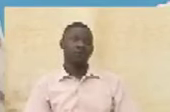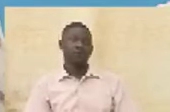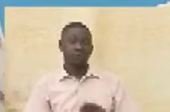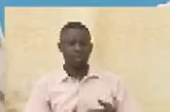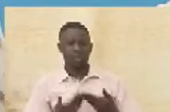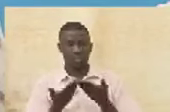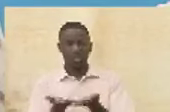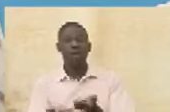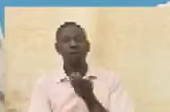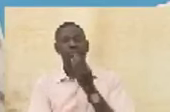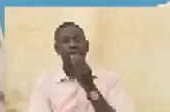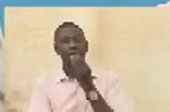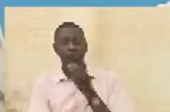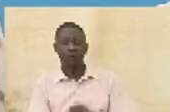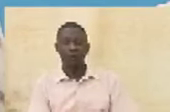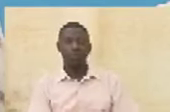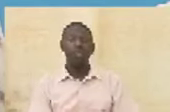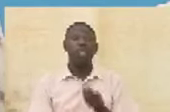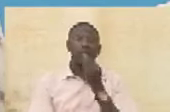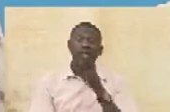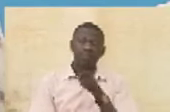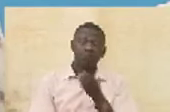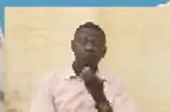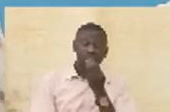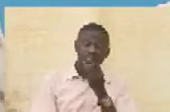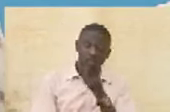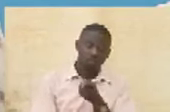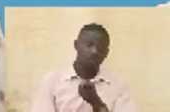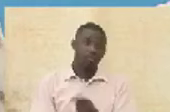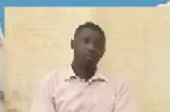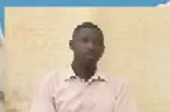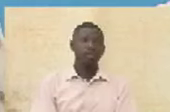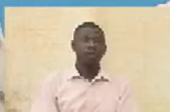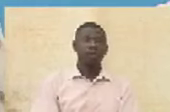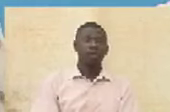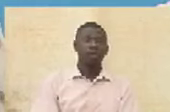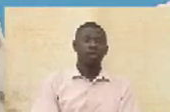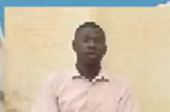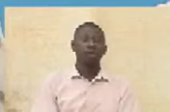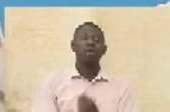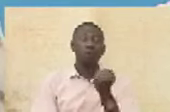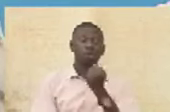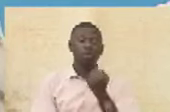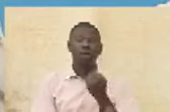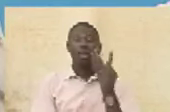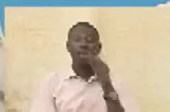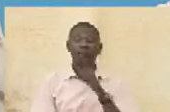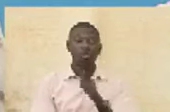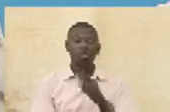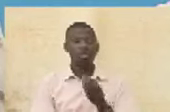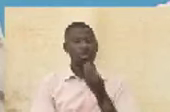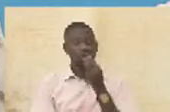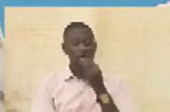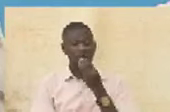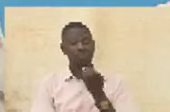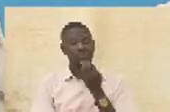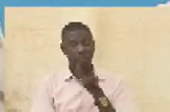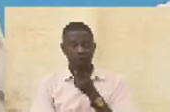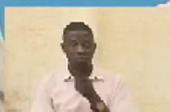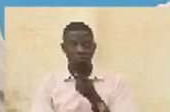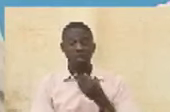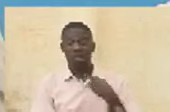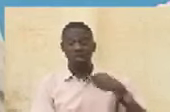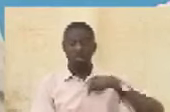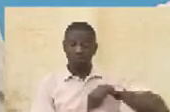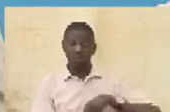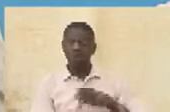lunch. Eat this food. Because if you don't eat this food to fill your